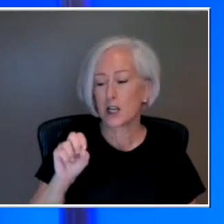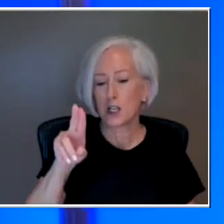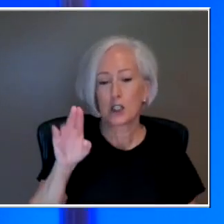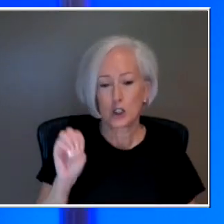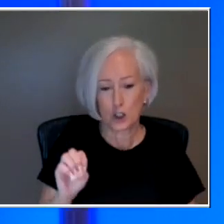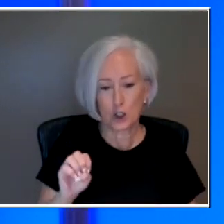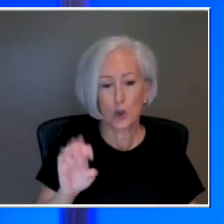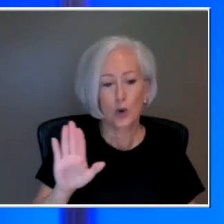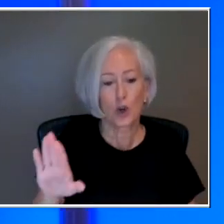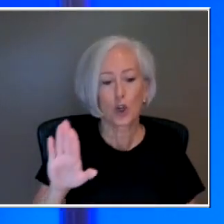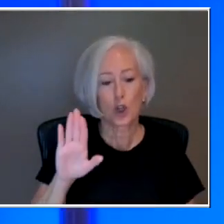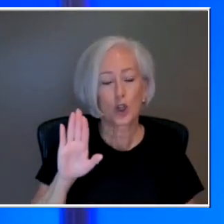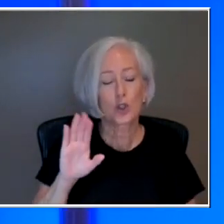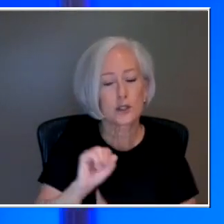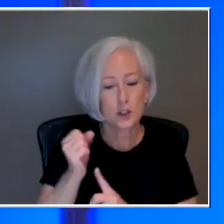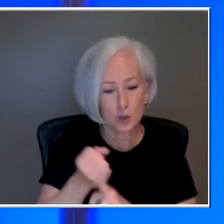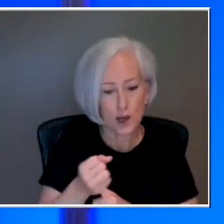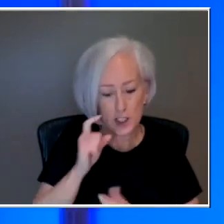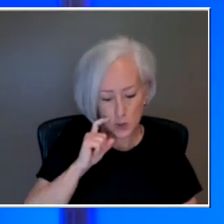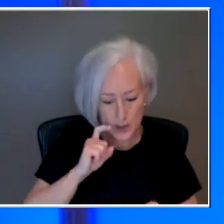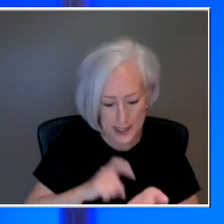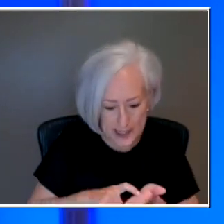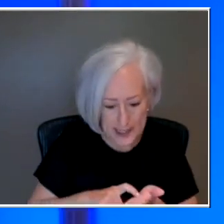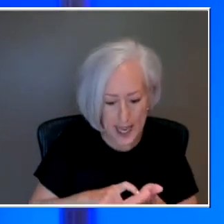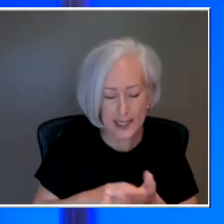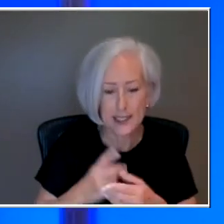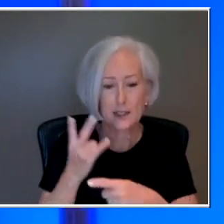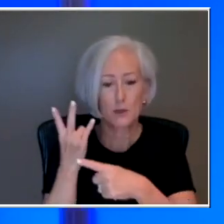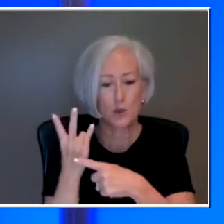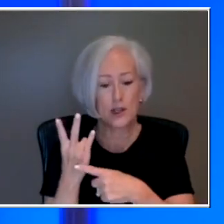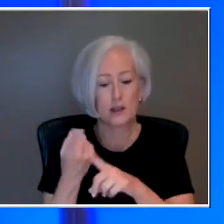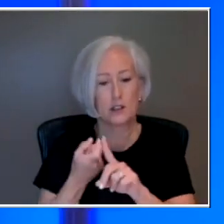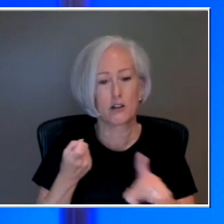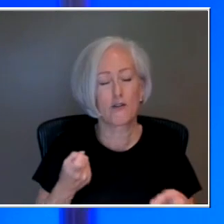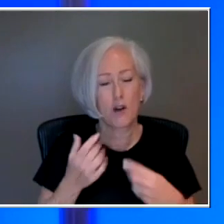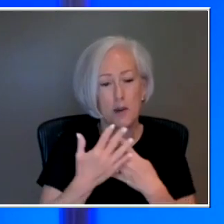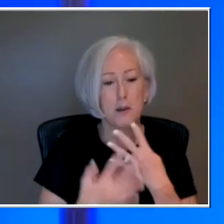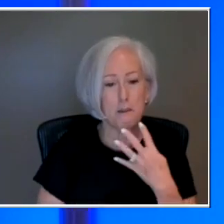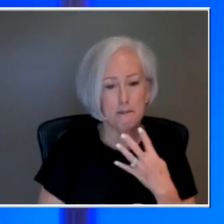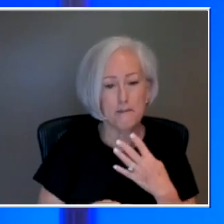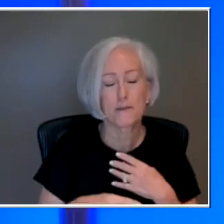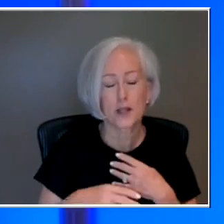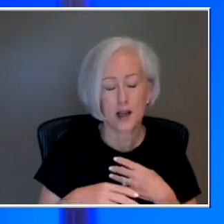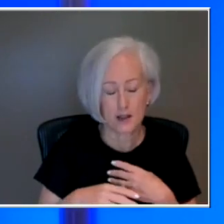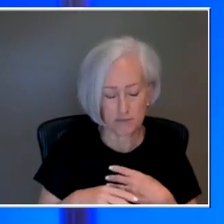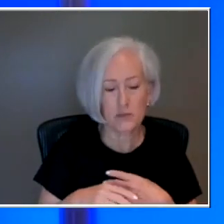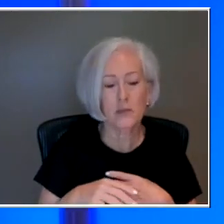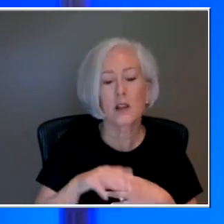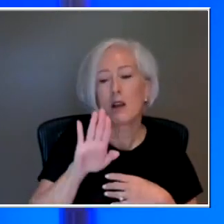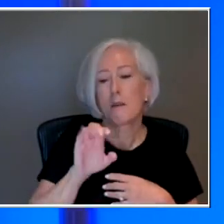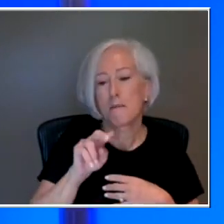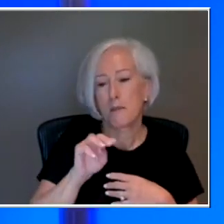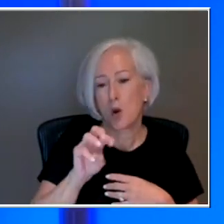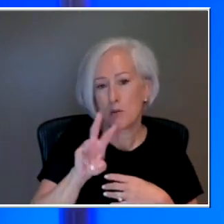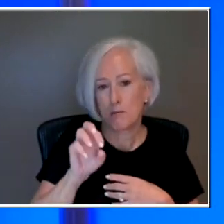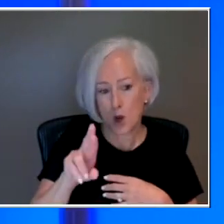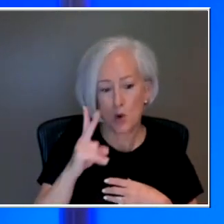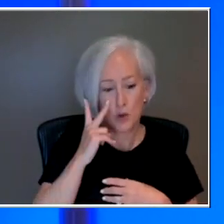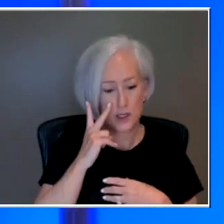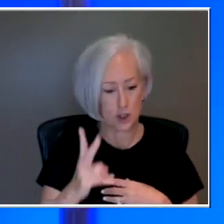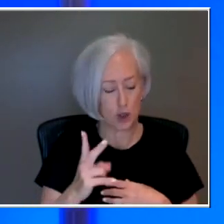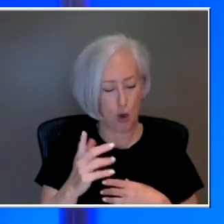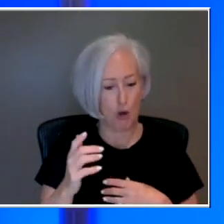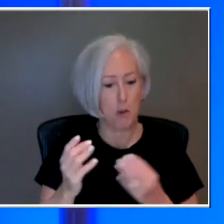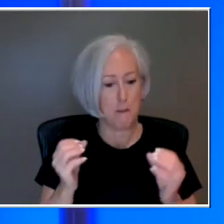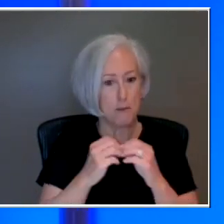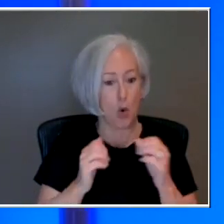in the bone marrow that told us that this myelofibrosis was becoming more aggressive. So when we have